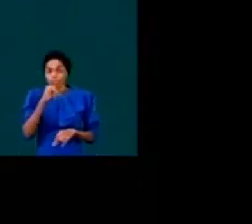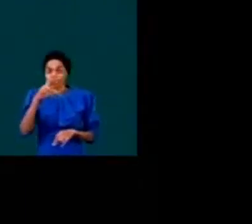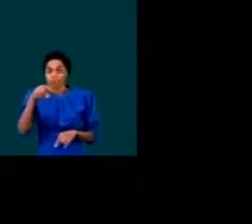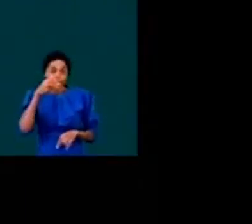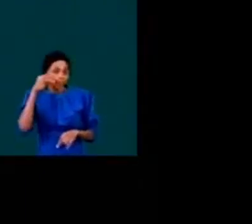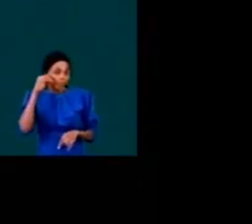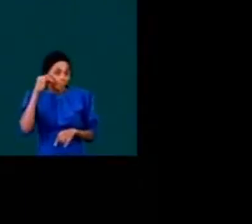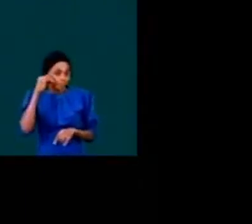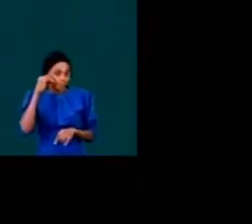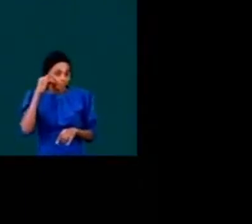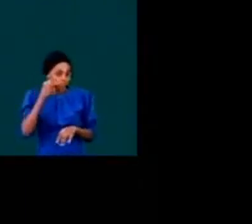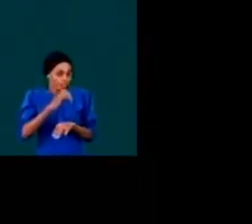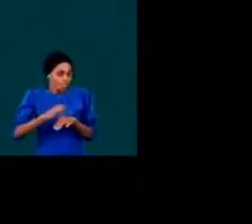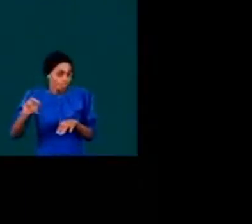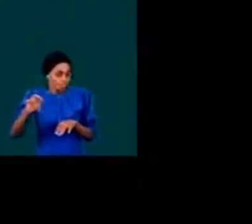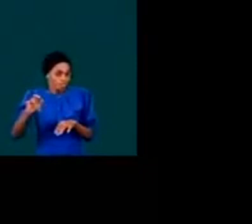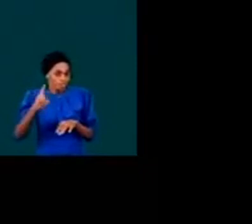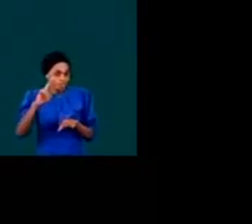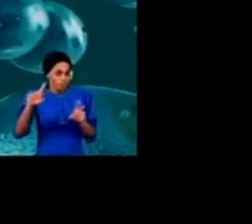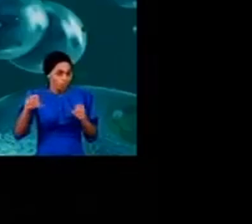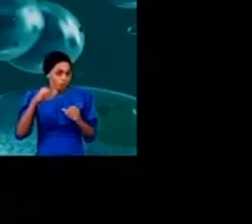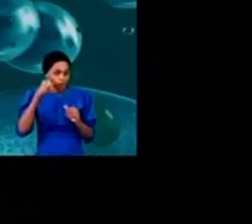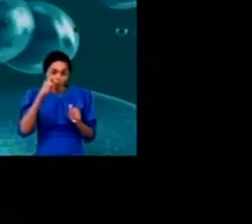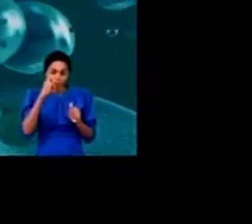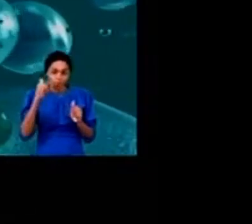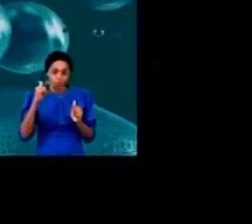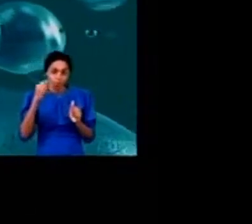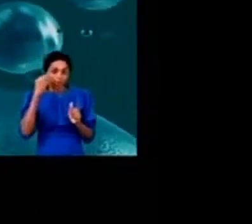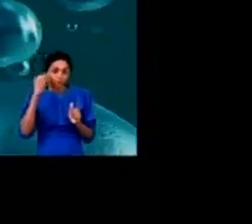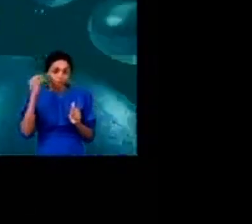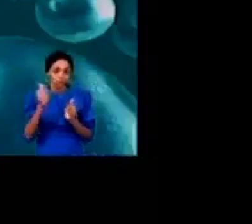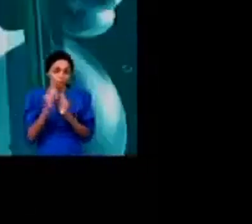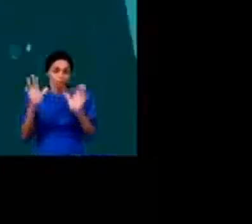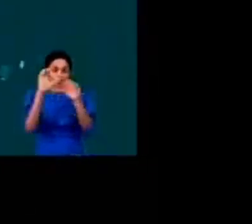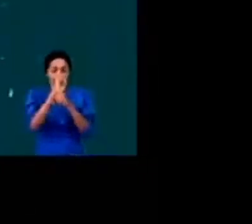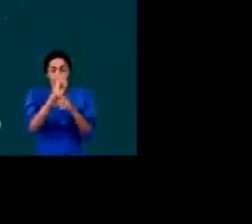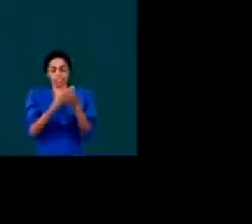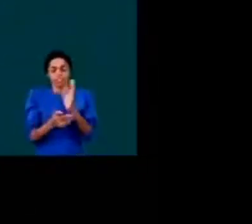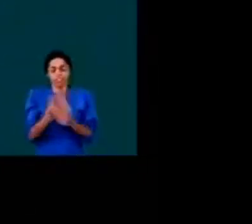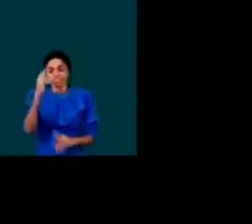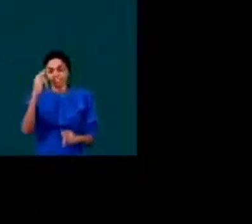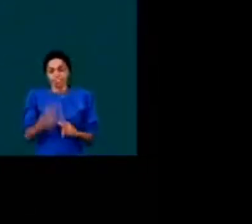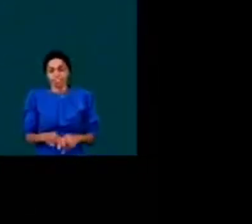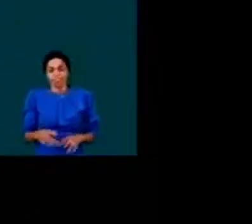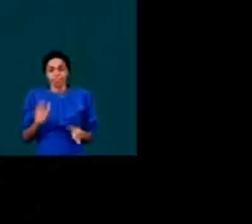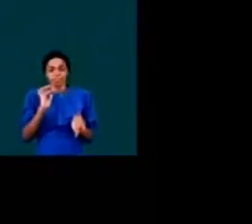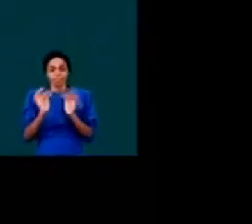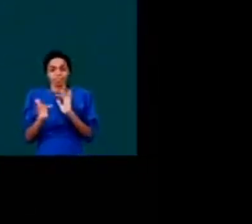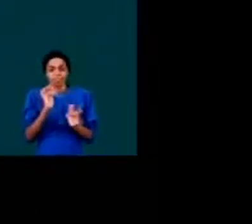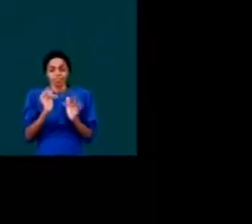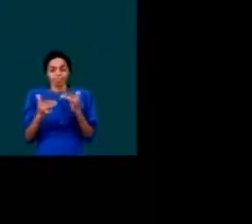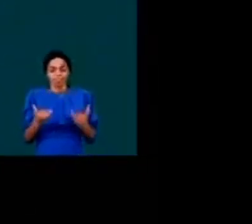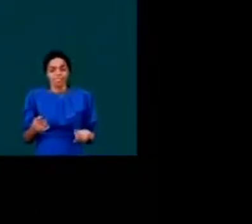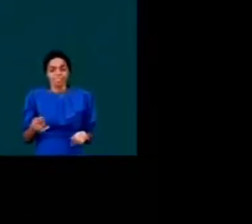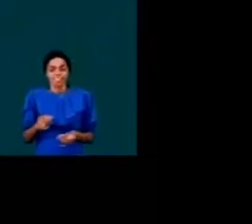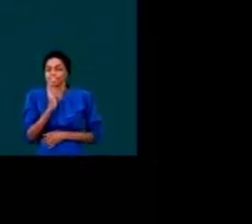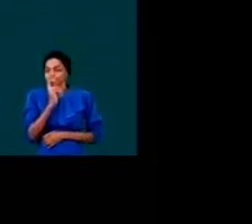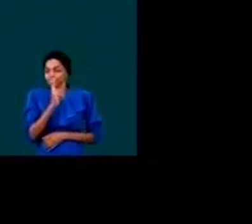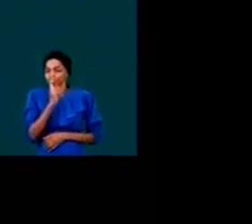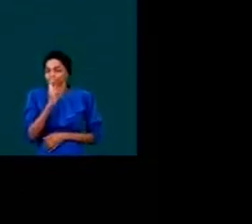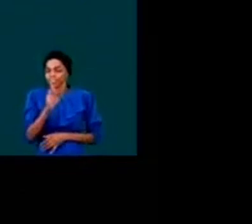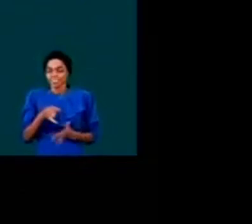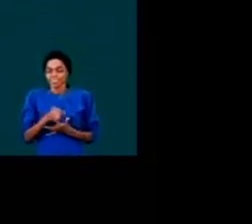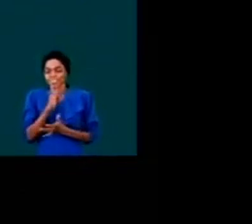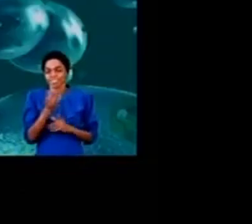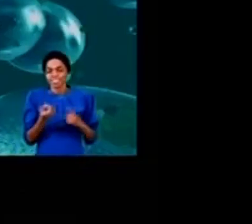Indeed, it is happening online. And just like our pastor said, explosion of miracle at the Alpha